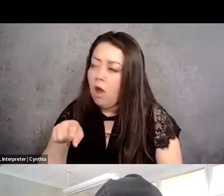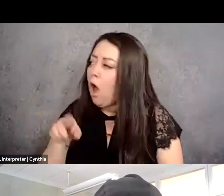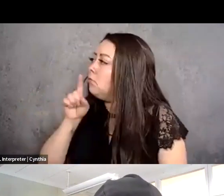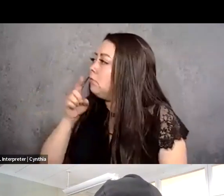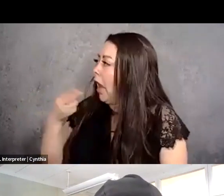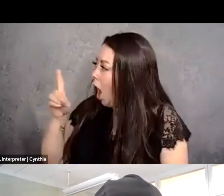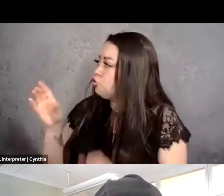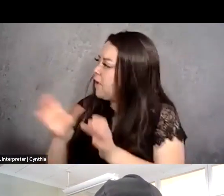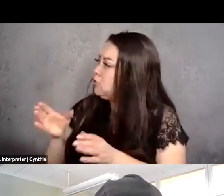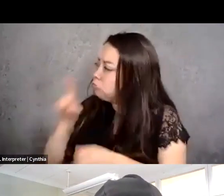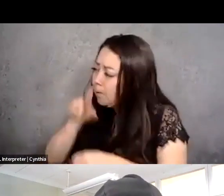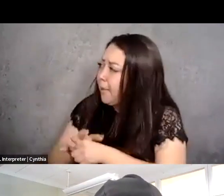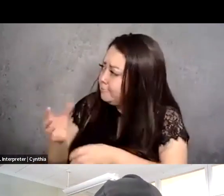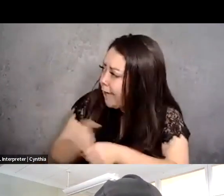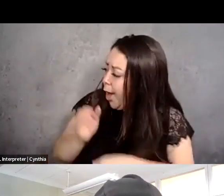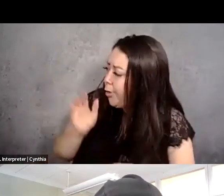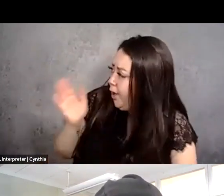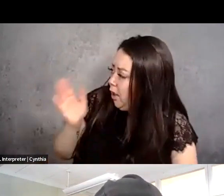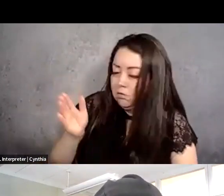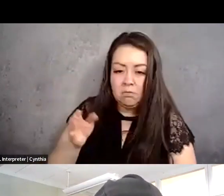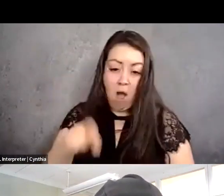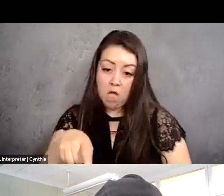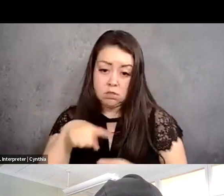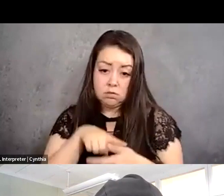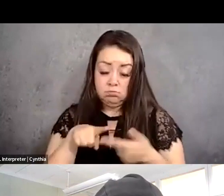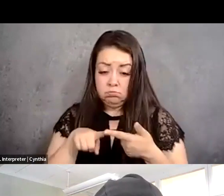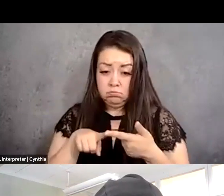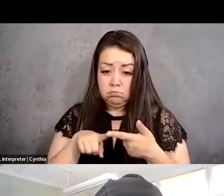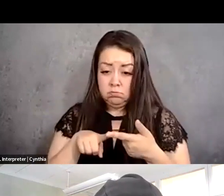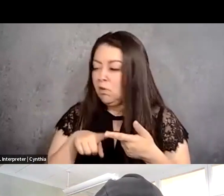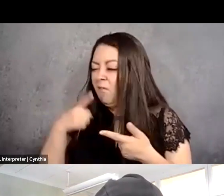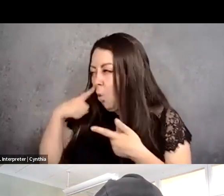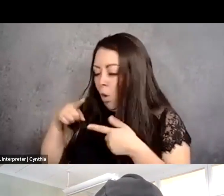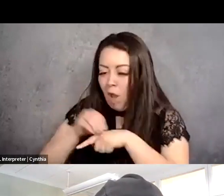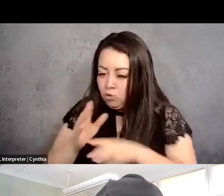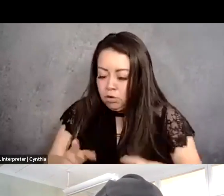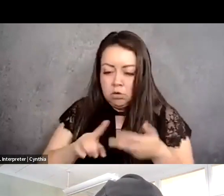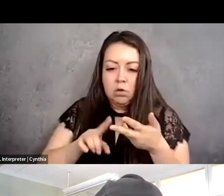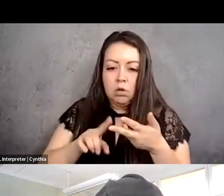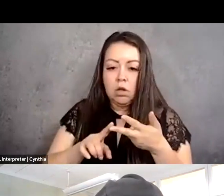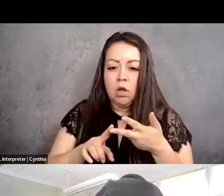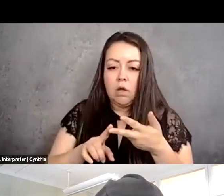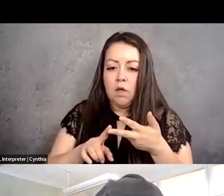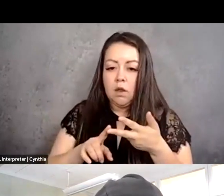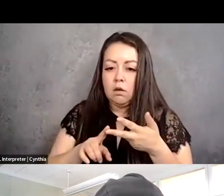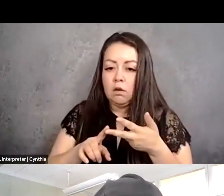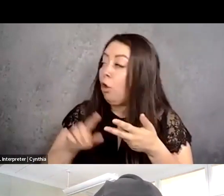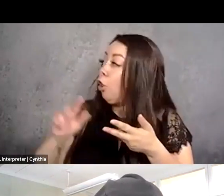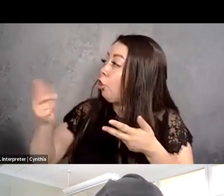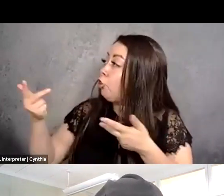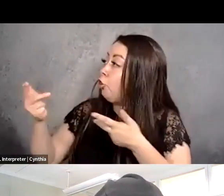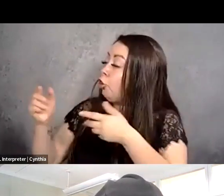certification for the counselor, but also getting a certification from a